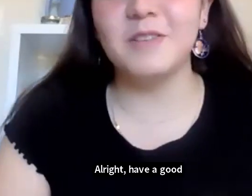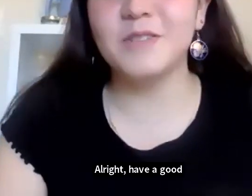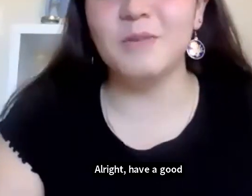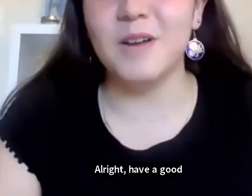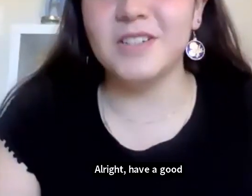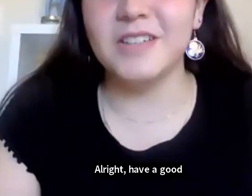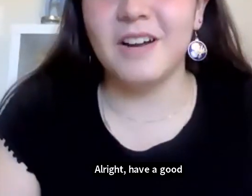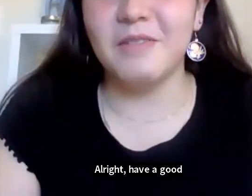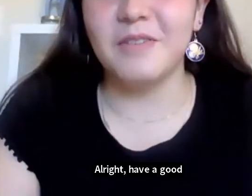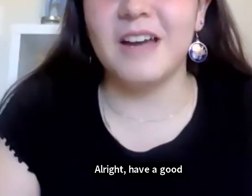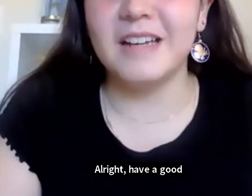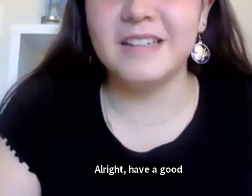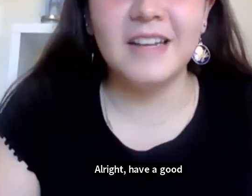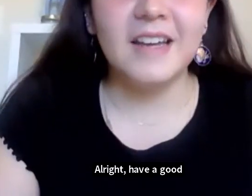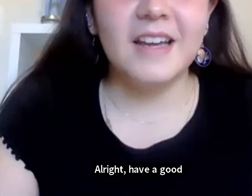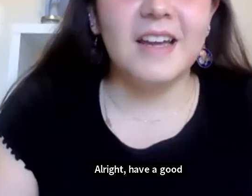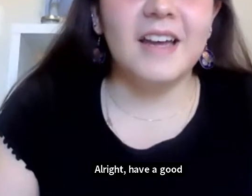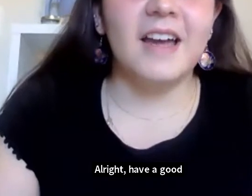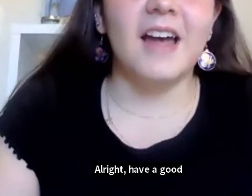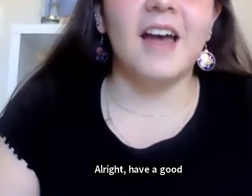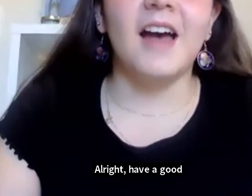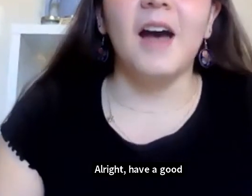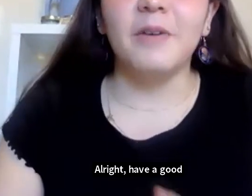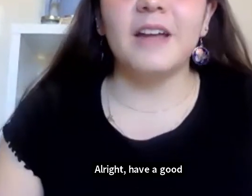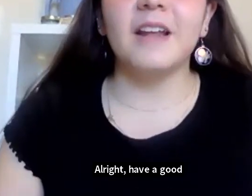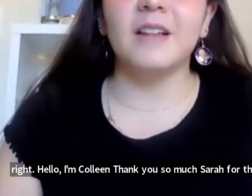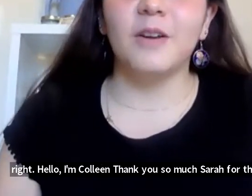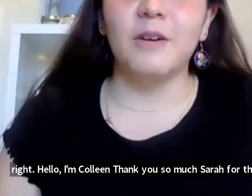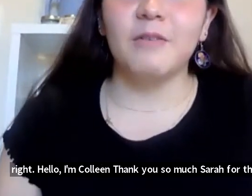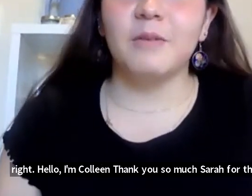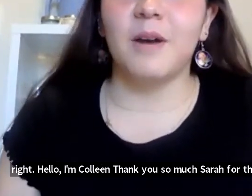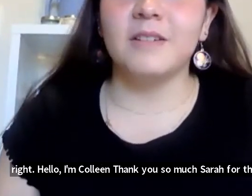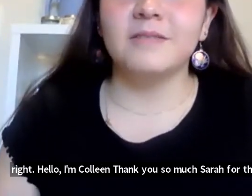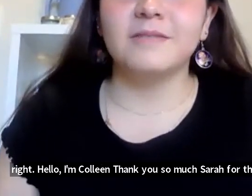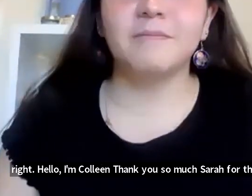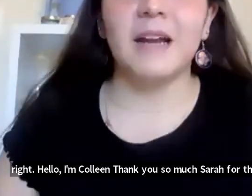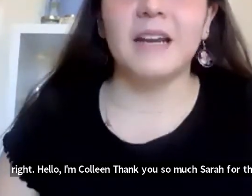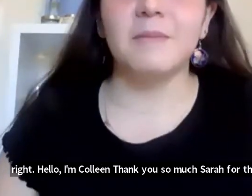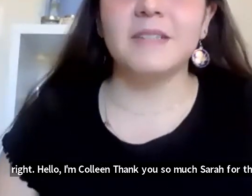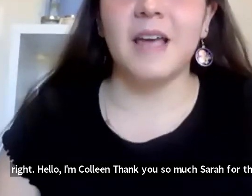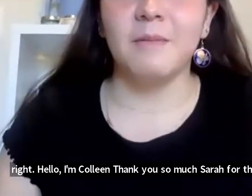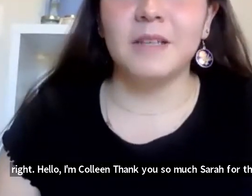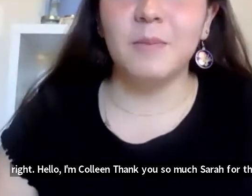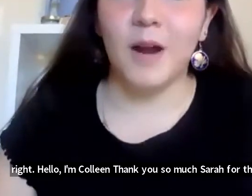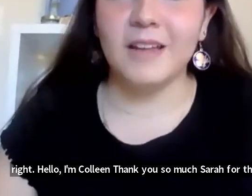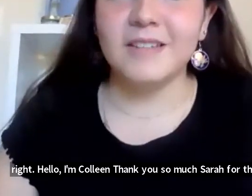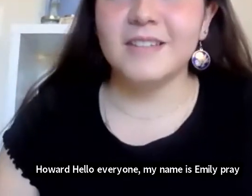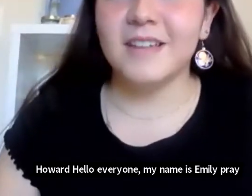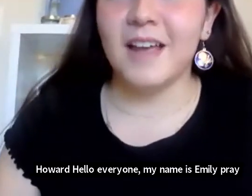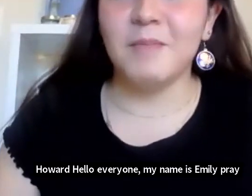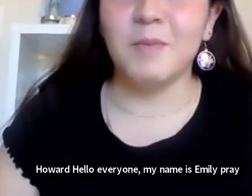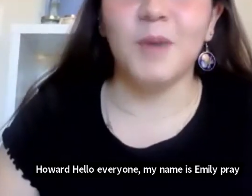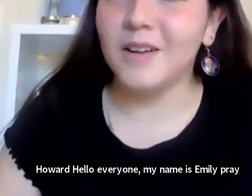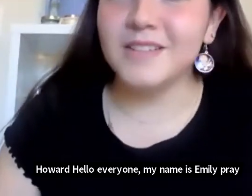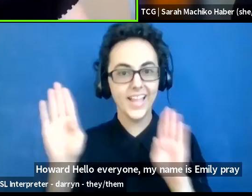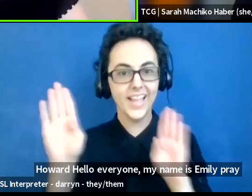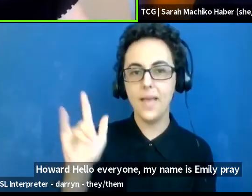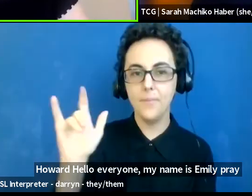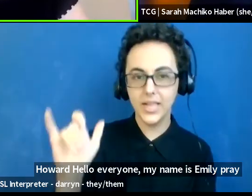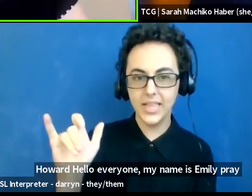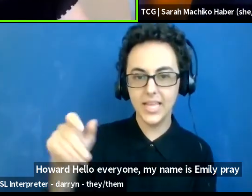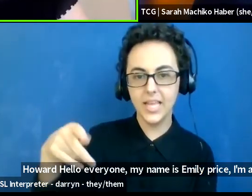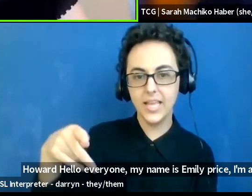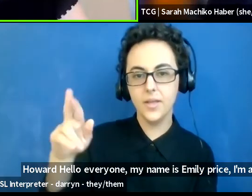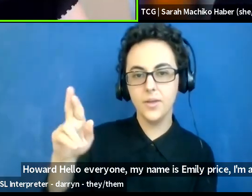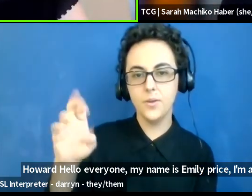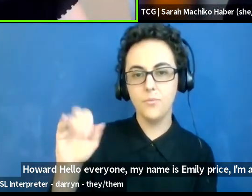Talin, thank you so much, Sarah, for that. Hale and hello, everyone. My name is Emily Price. I'm a proud citizen